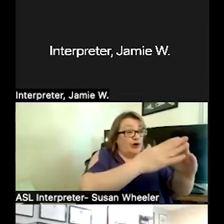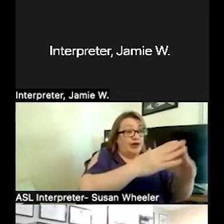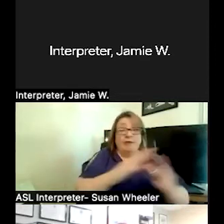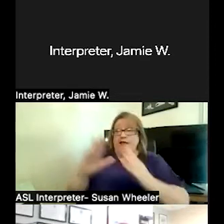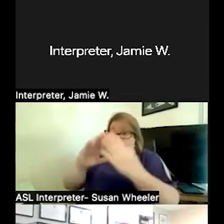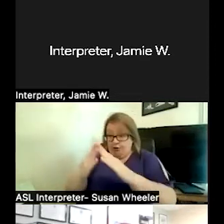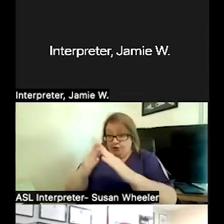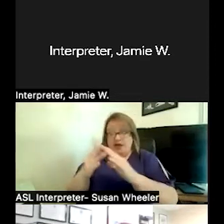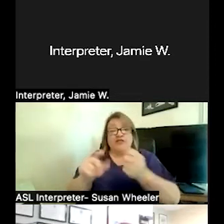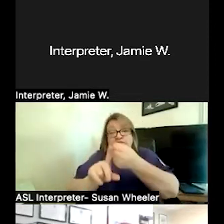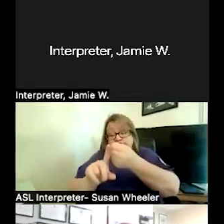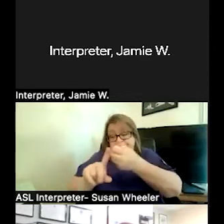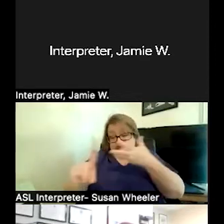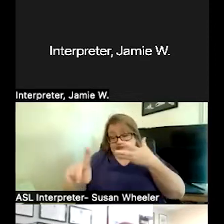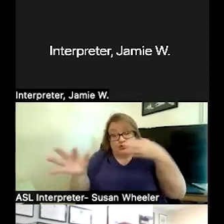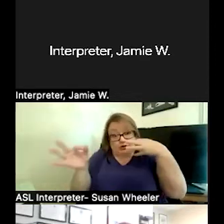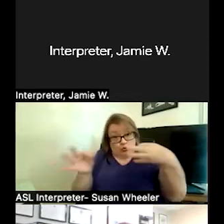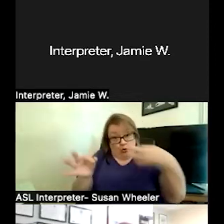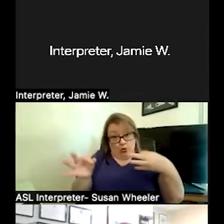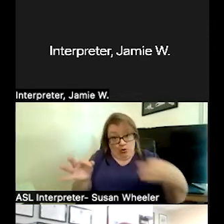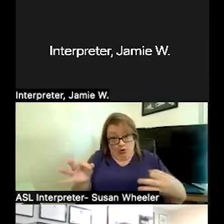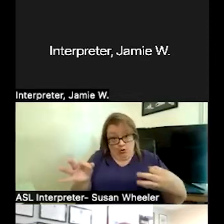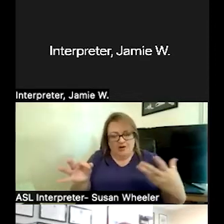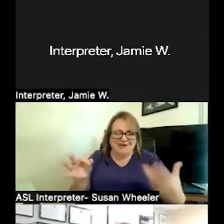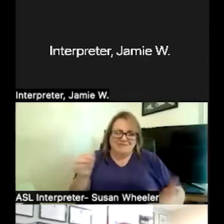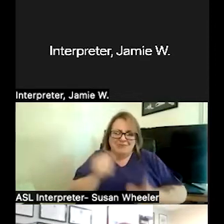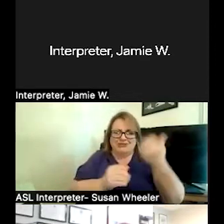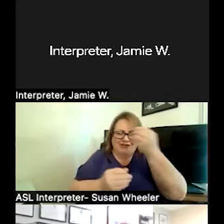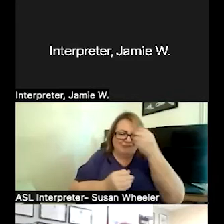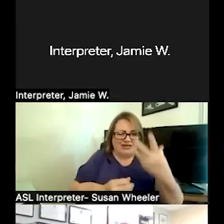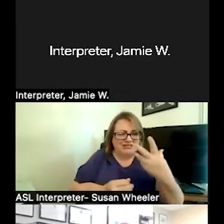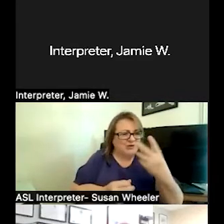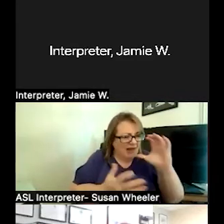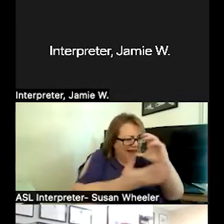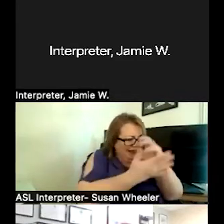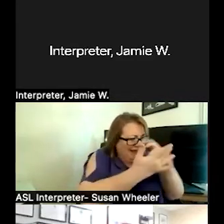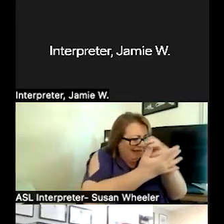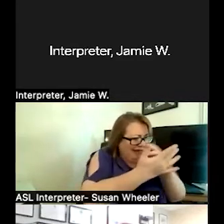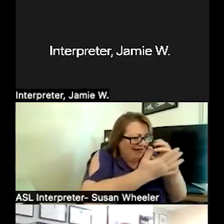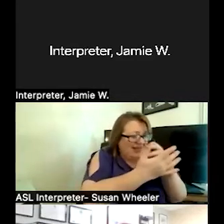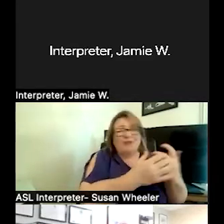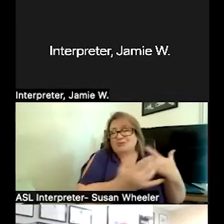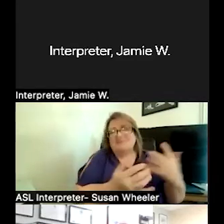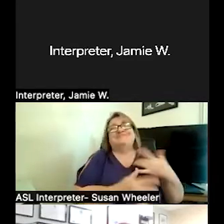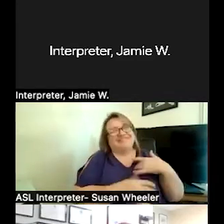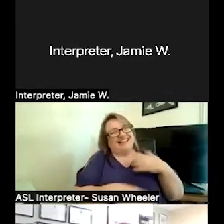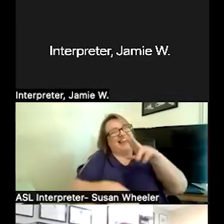description, and the majority of the information that we were able to find was national. And it was